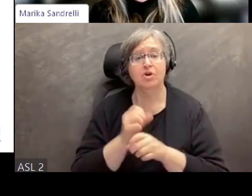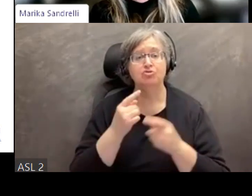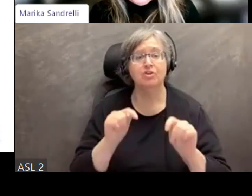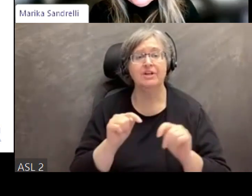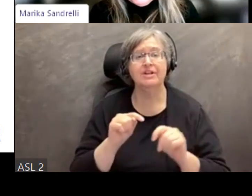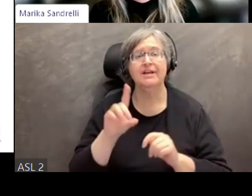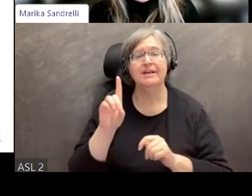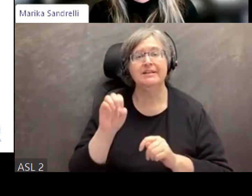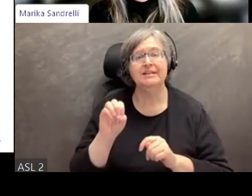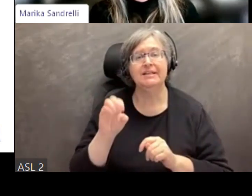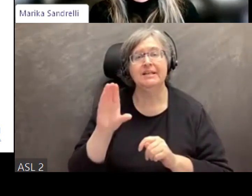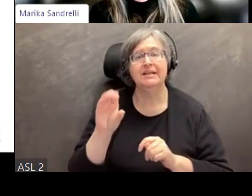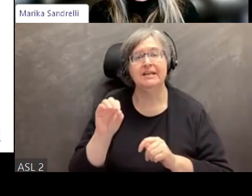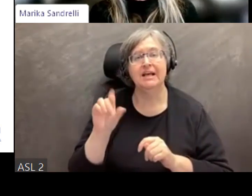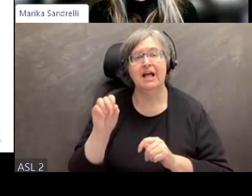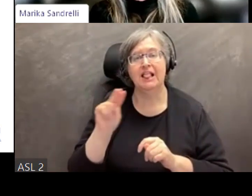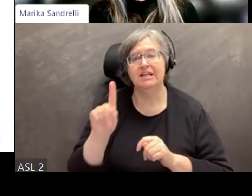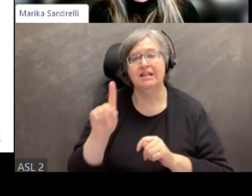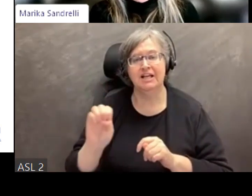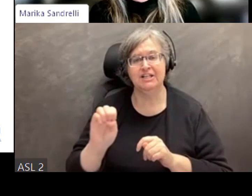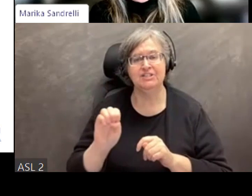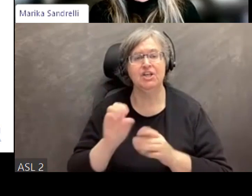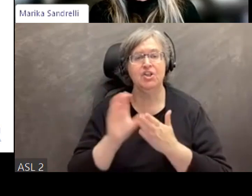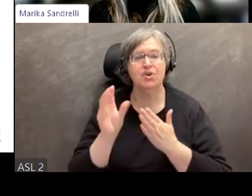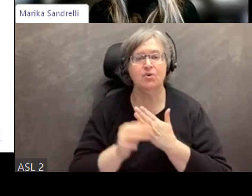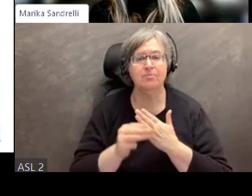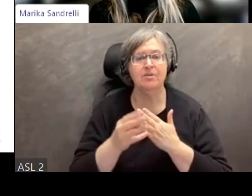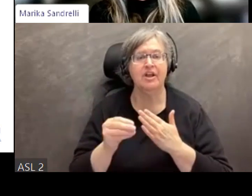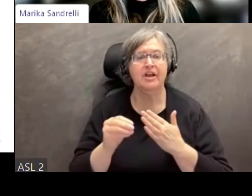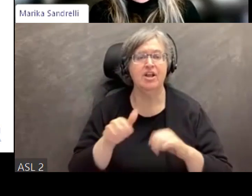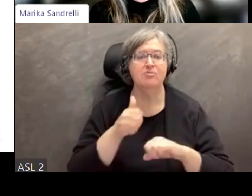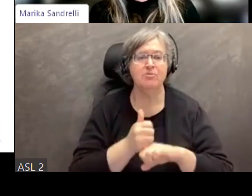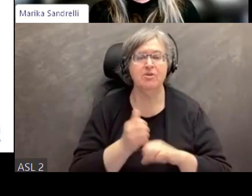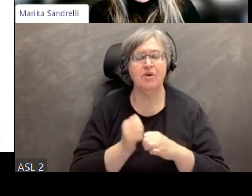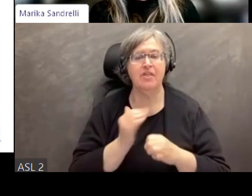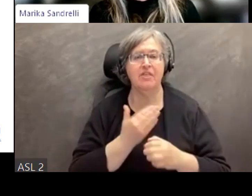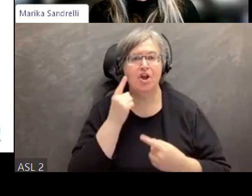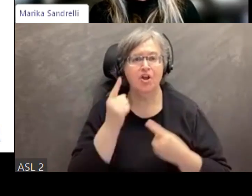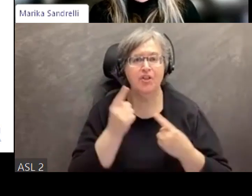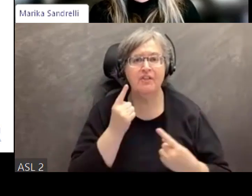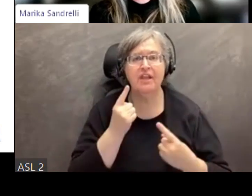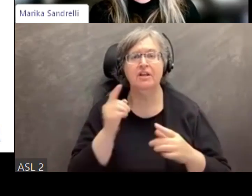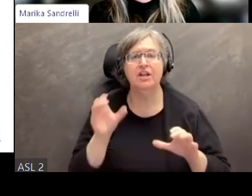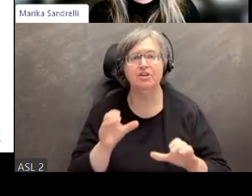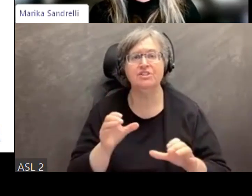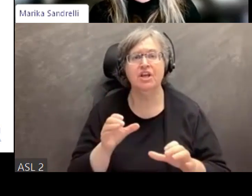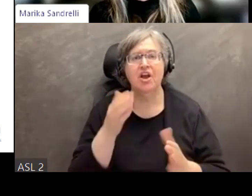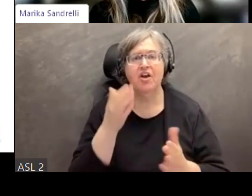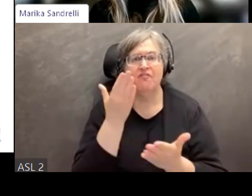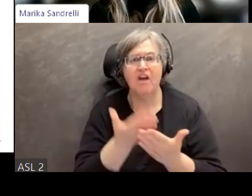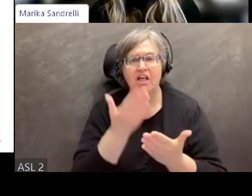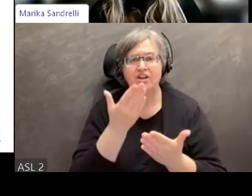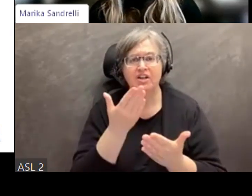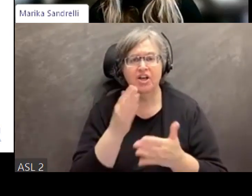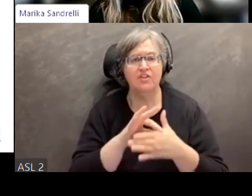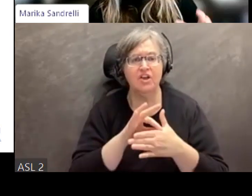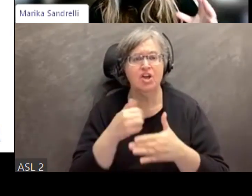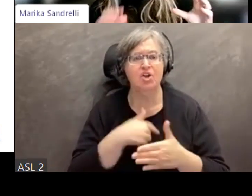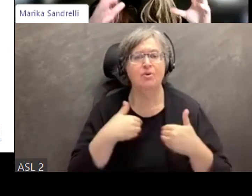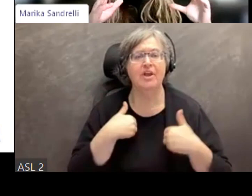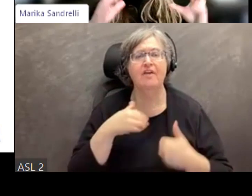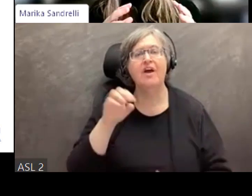to decolonize the curriculum and the implementation through our thinking and our actions, validating the content. So we